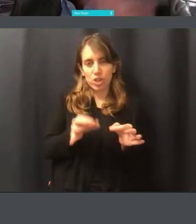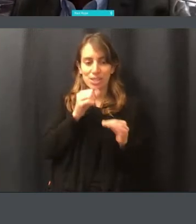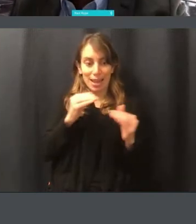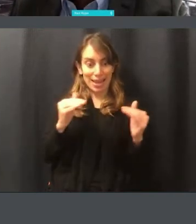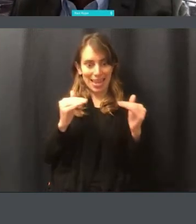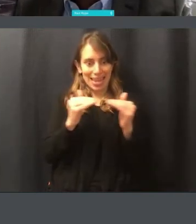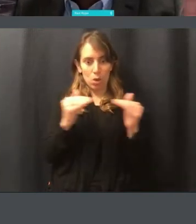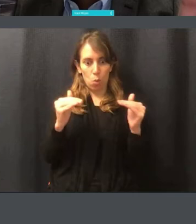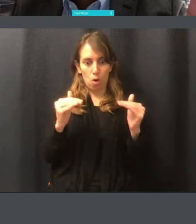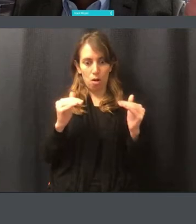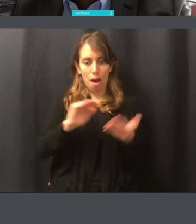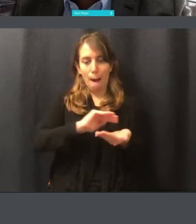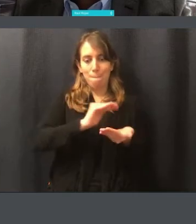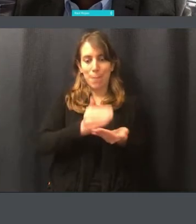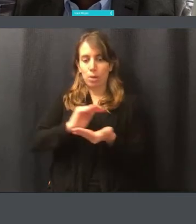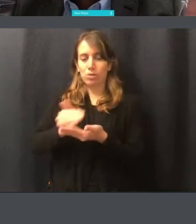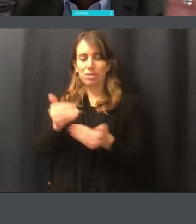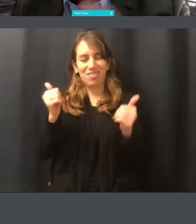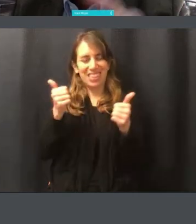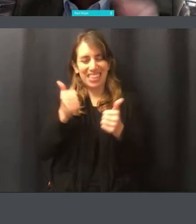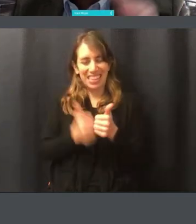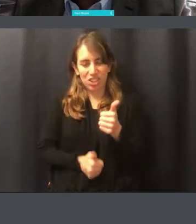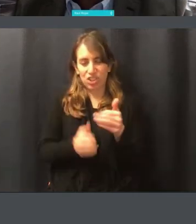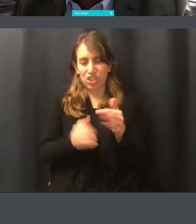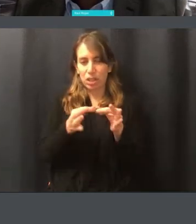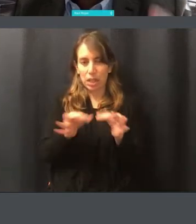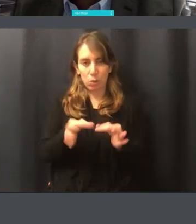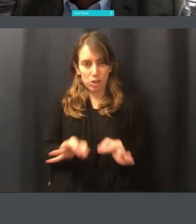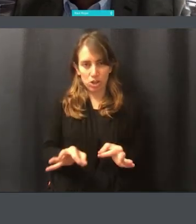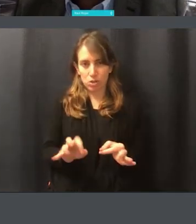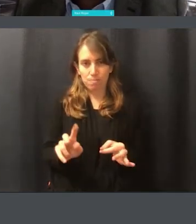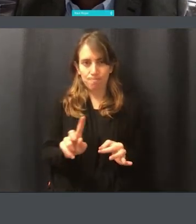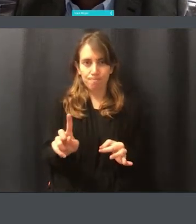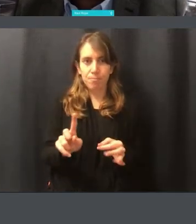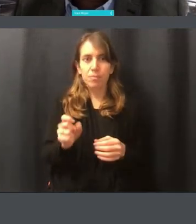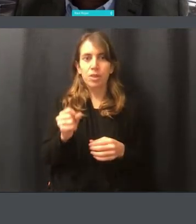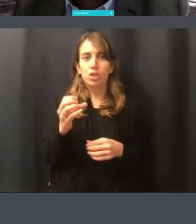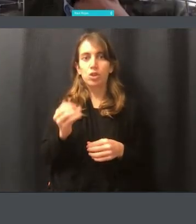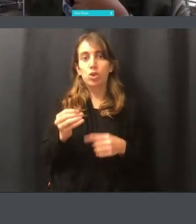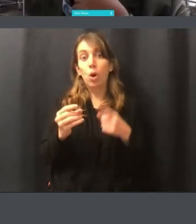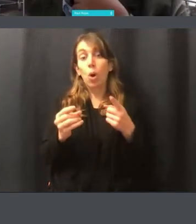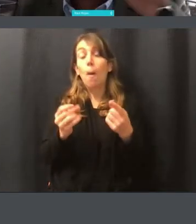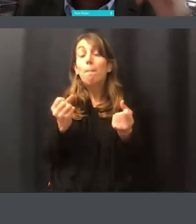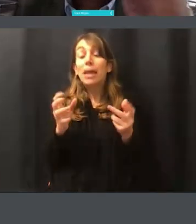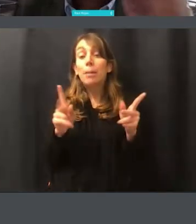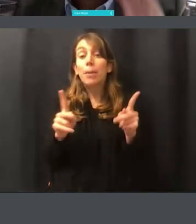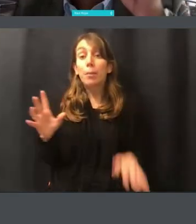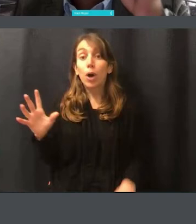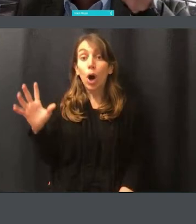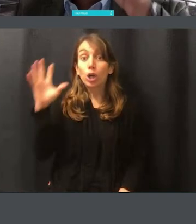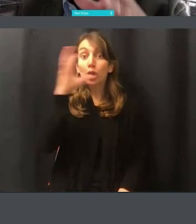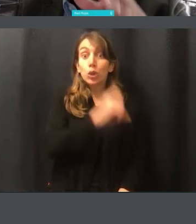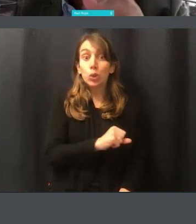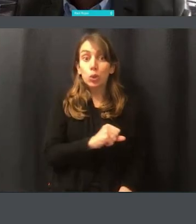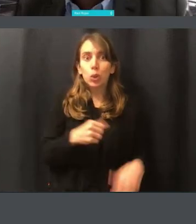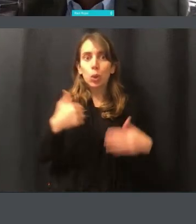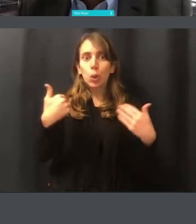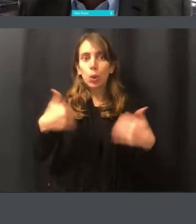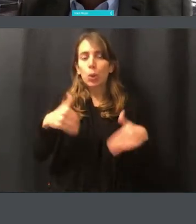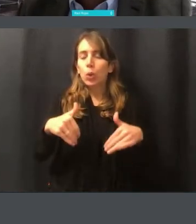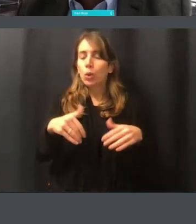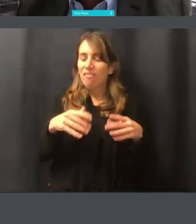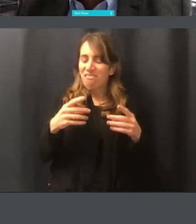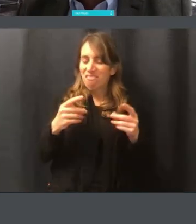So these are, again, just general properties of language acquisition that we tend to assume to be the case, right? That it's very robust, that it happens